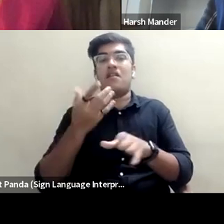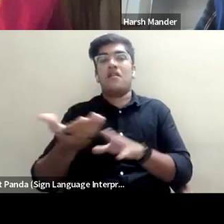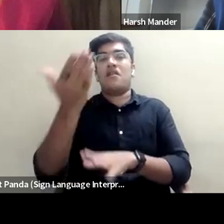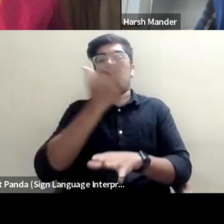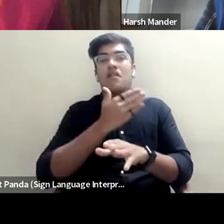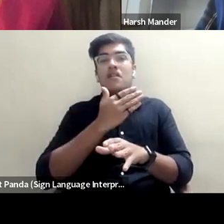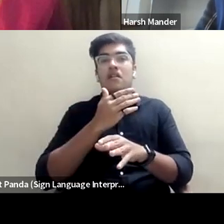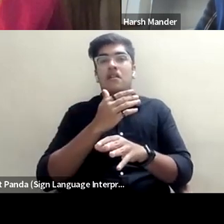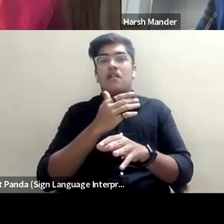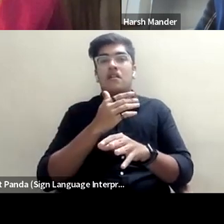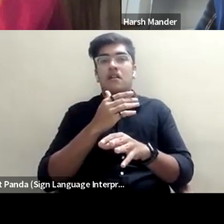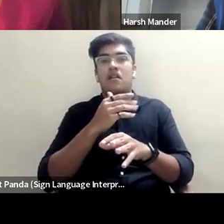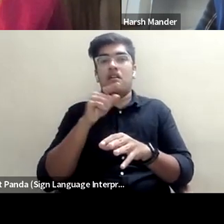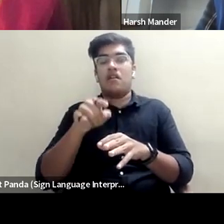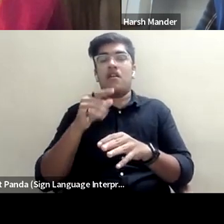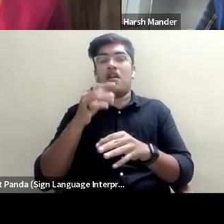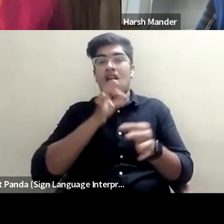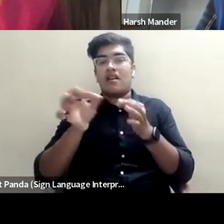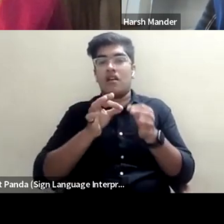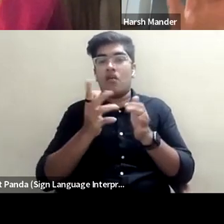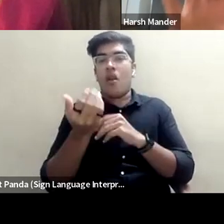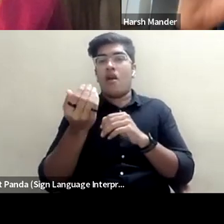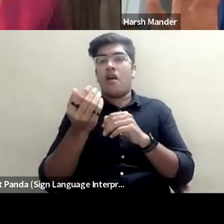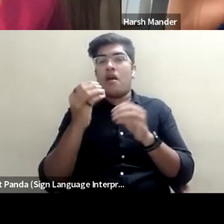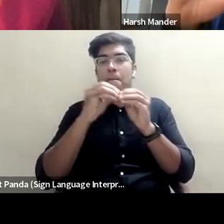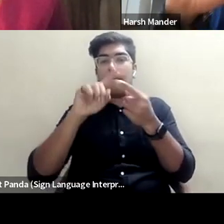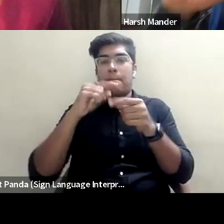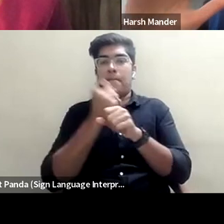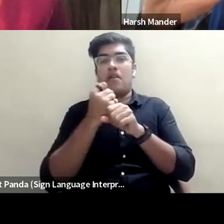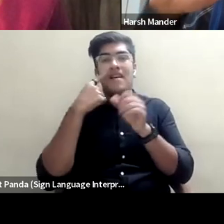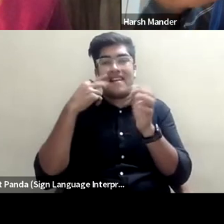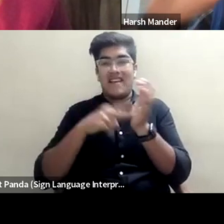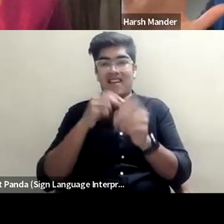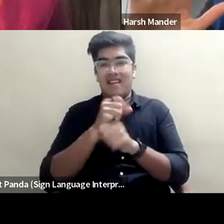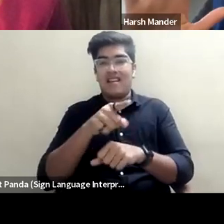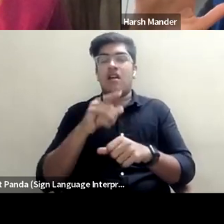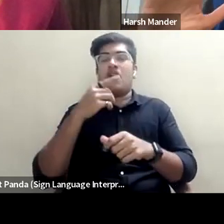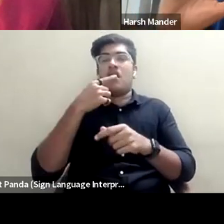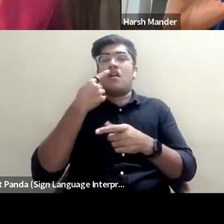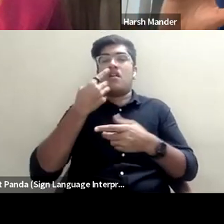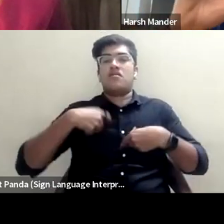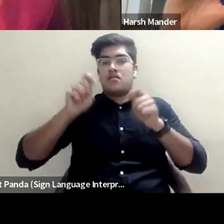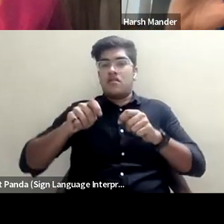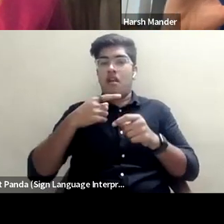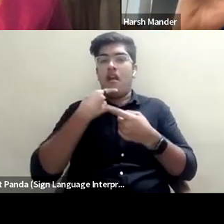begging. I basically had said that made basically reference to the Constitution